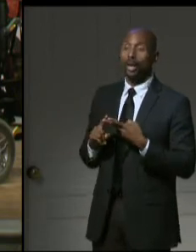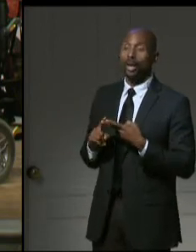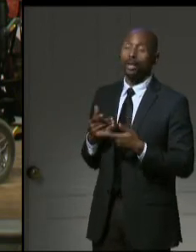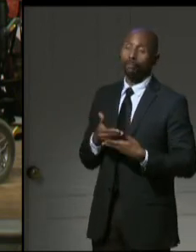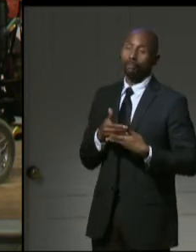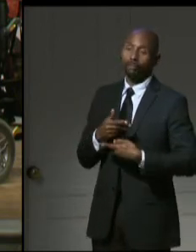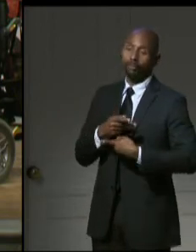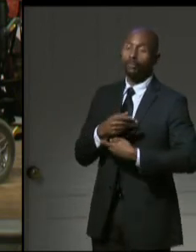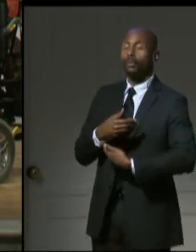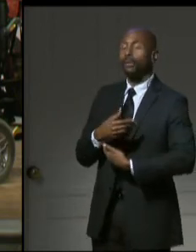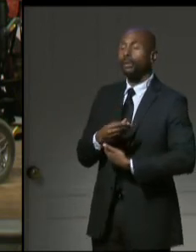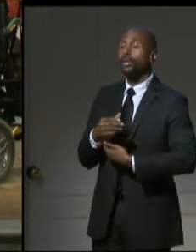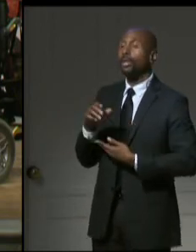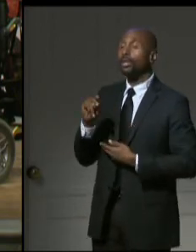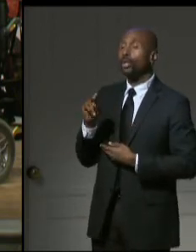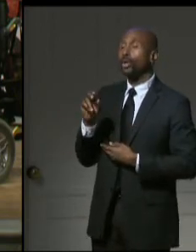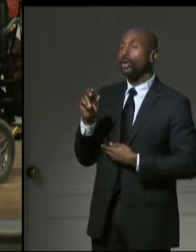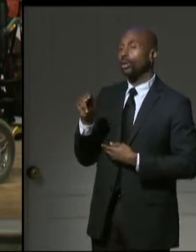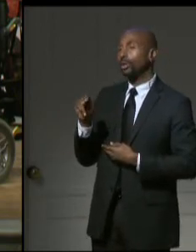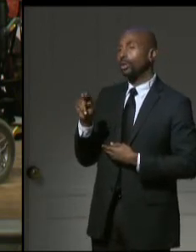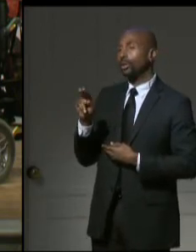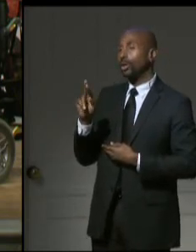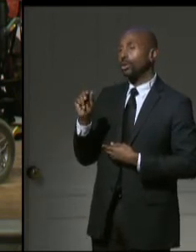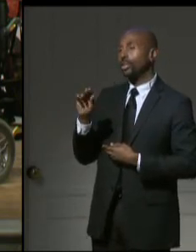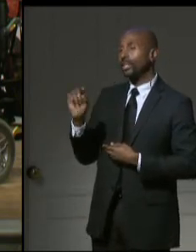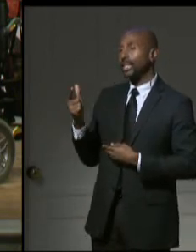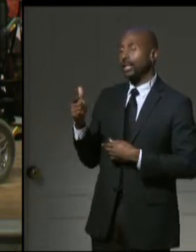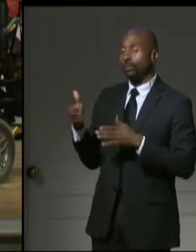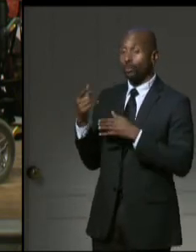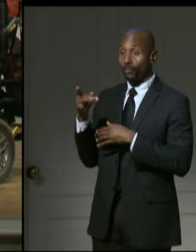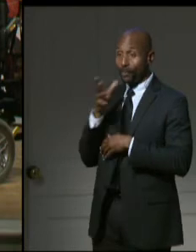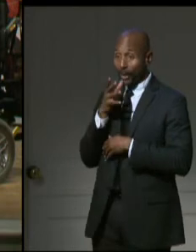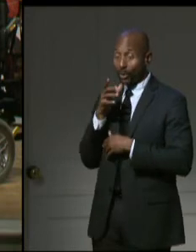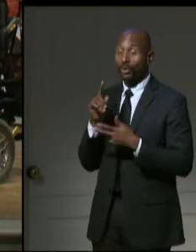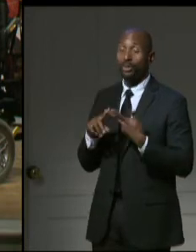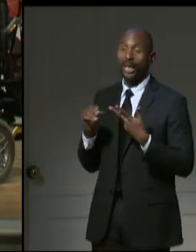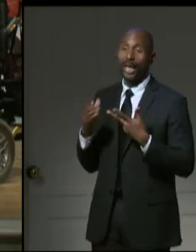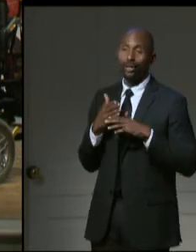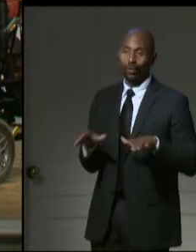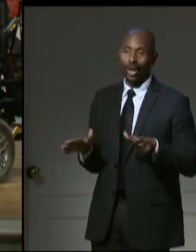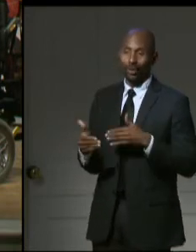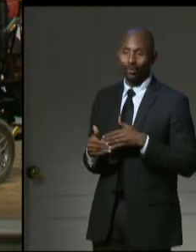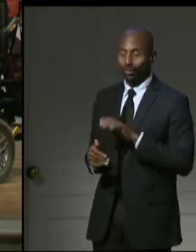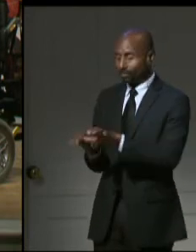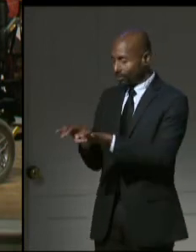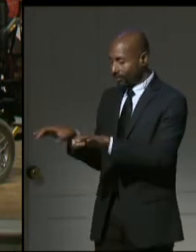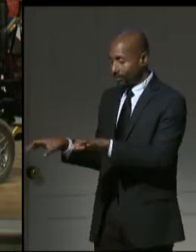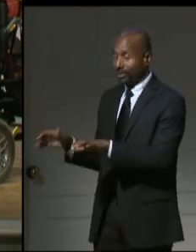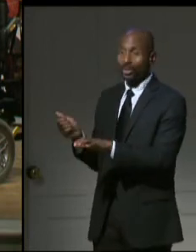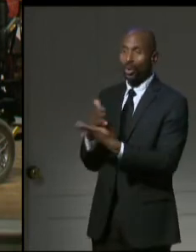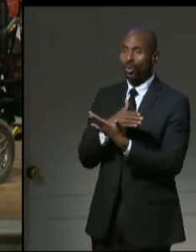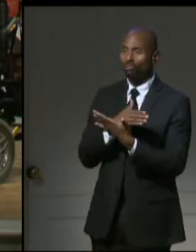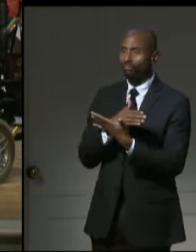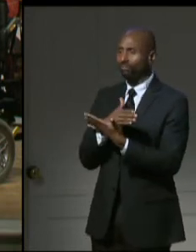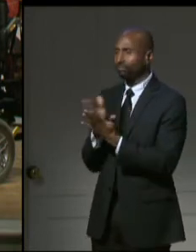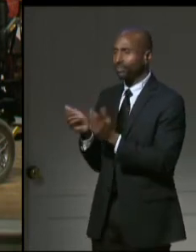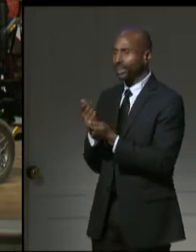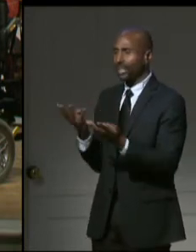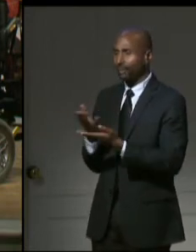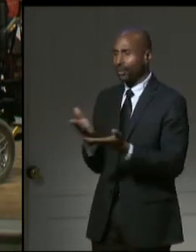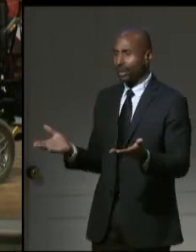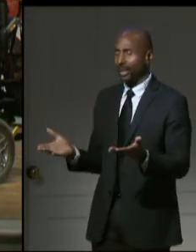for mothers, and also there will be a quiet room. So a range of things that will give